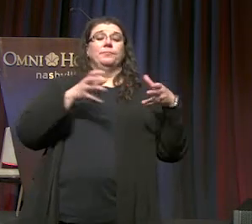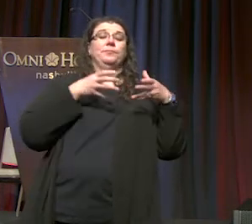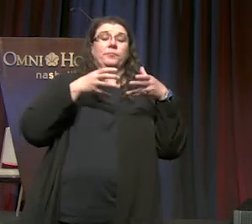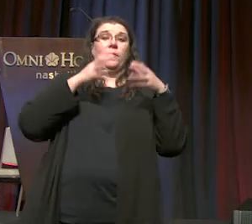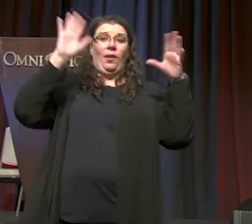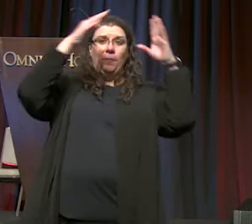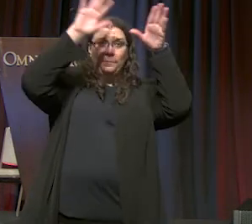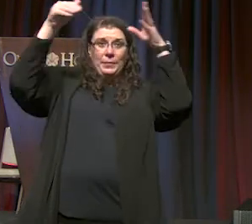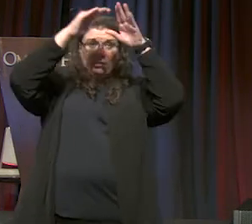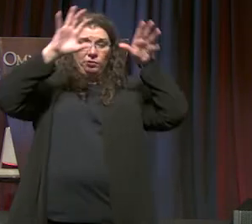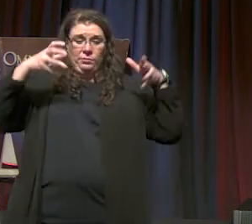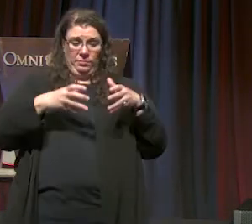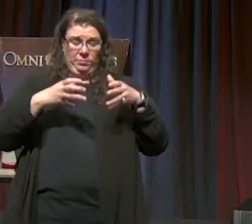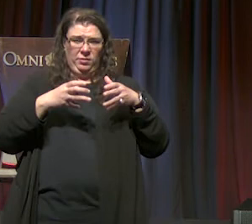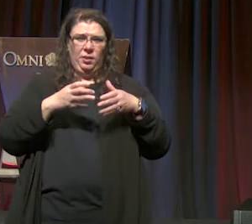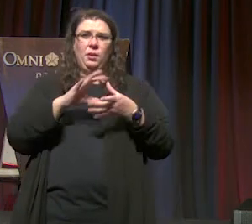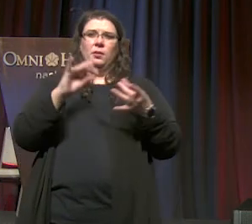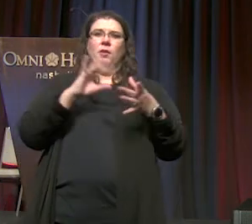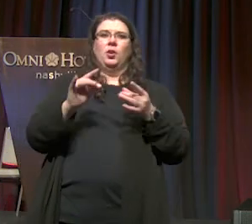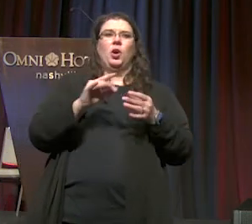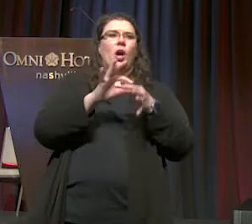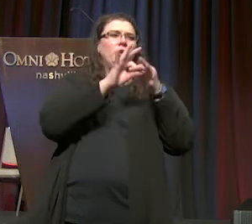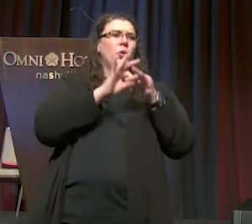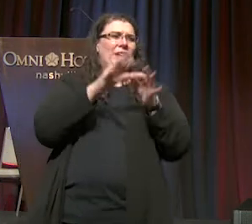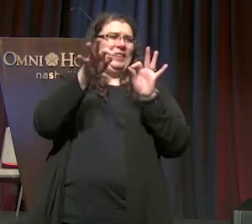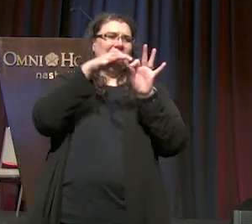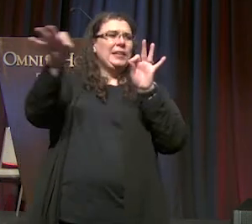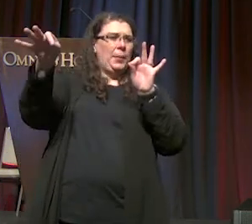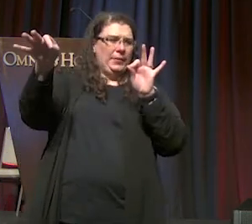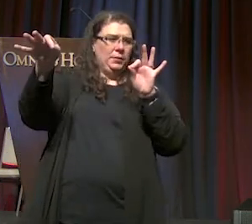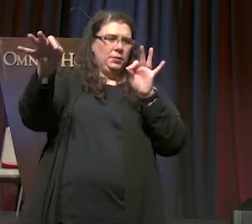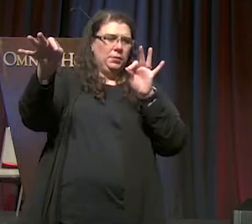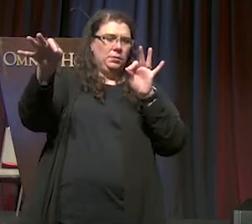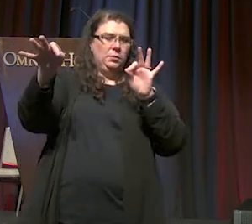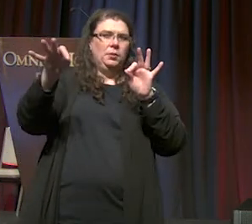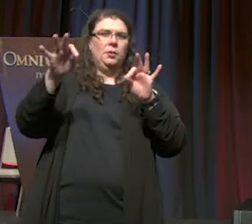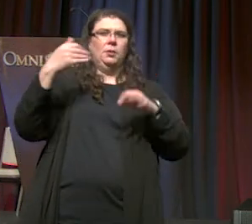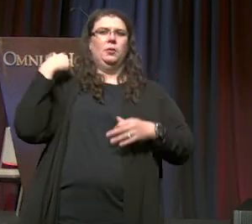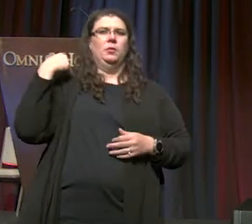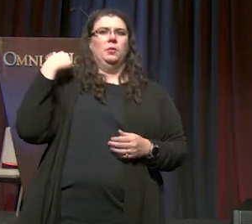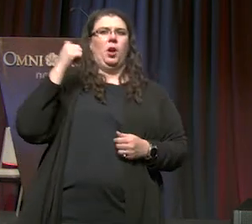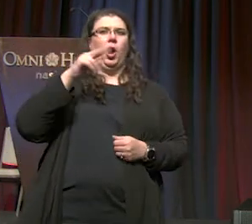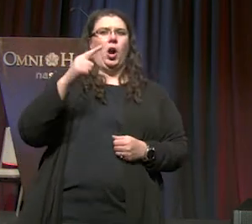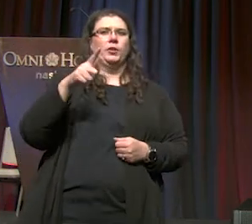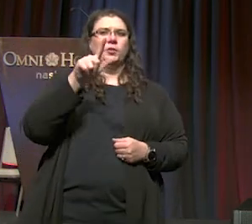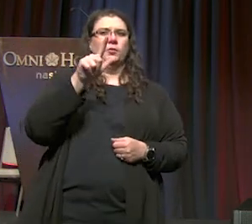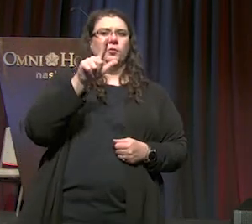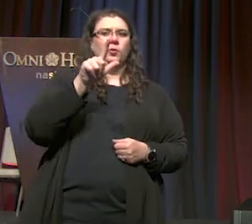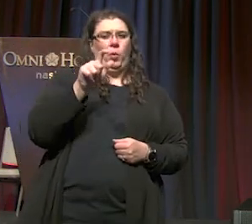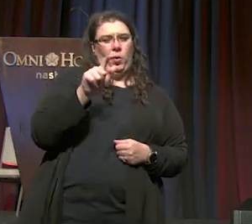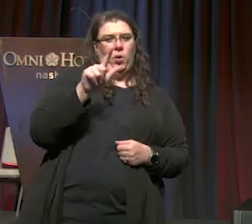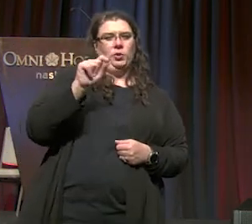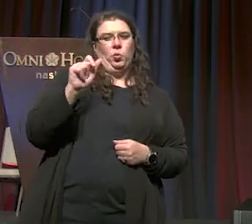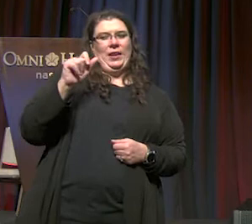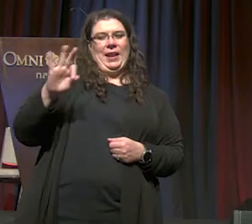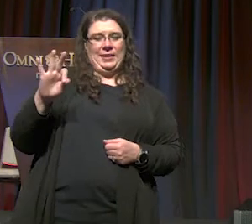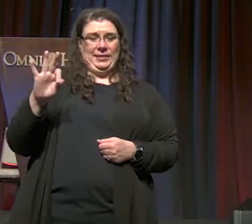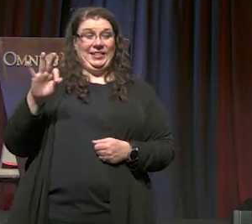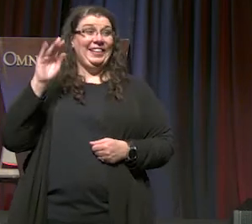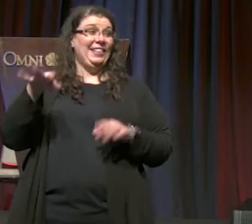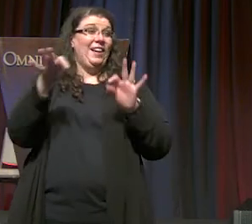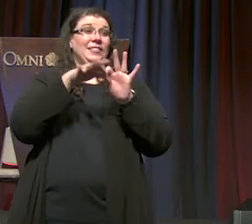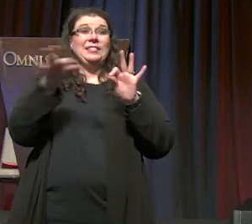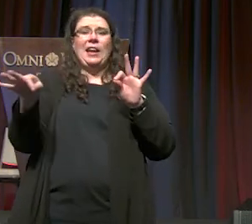unity statement dated last August 31, 2019. And this statement